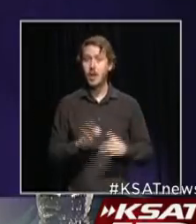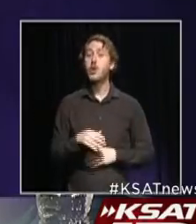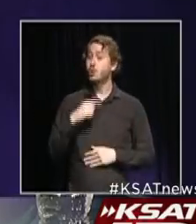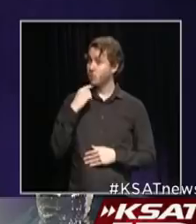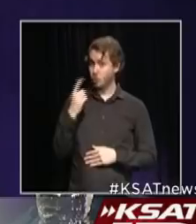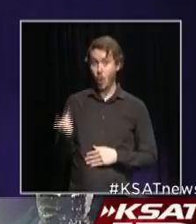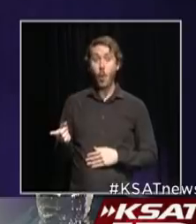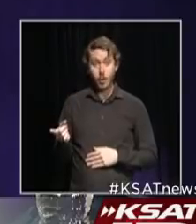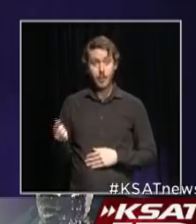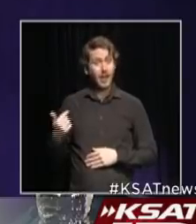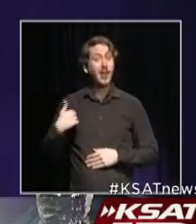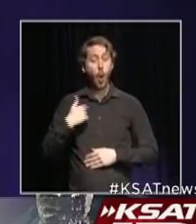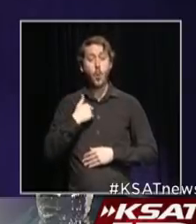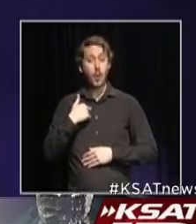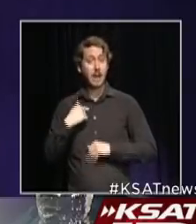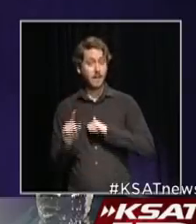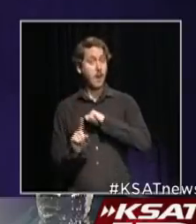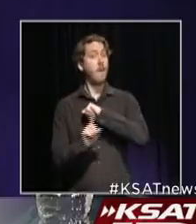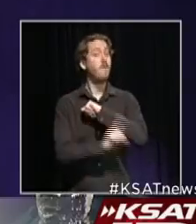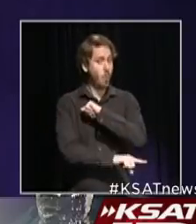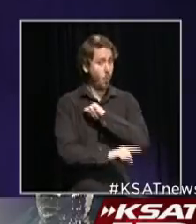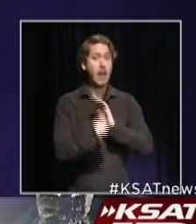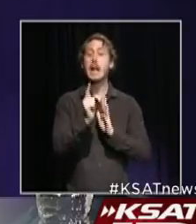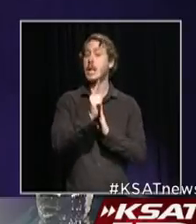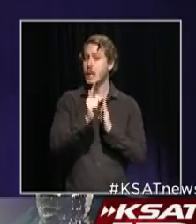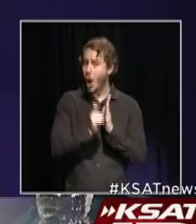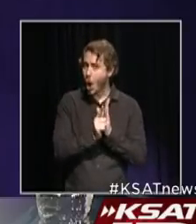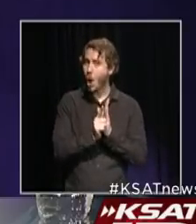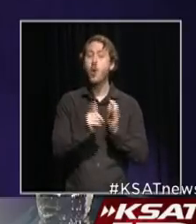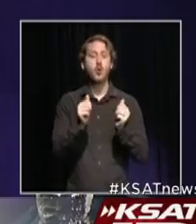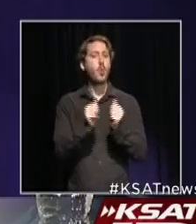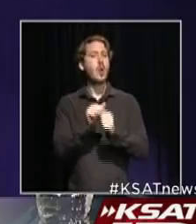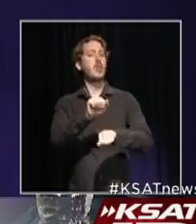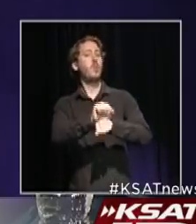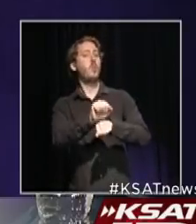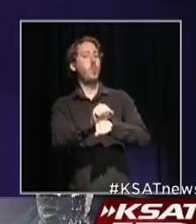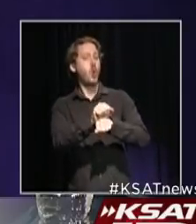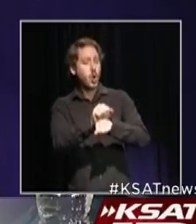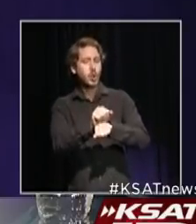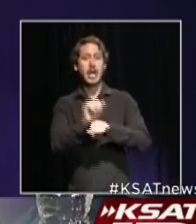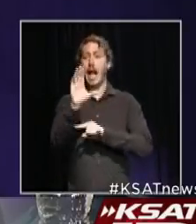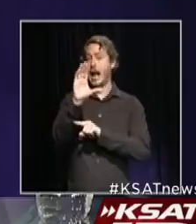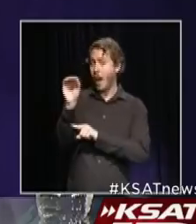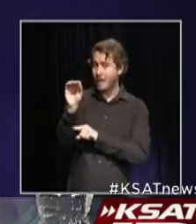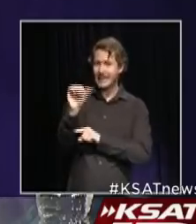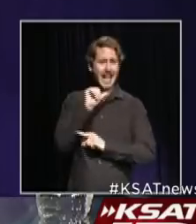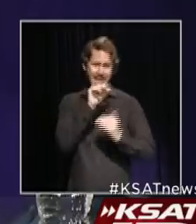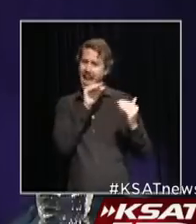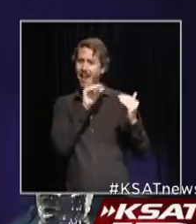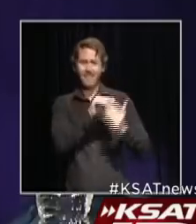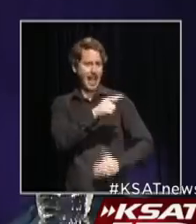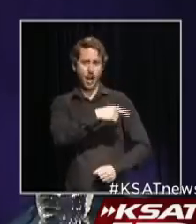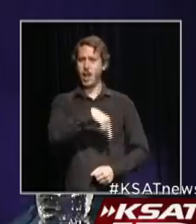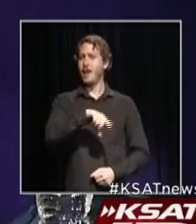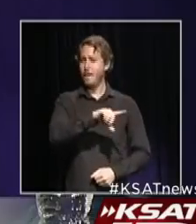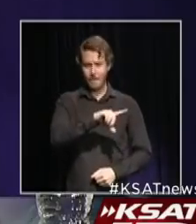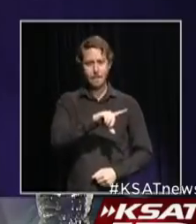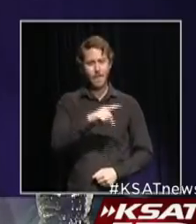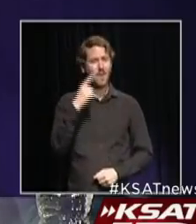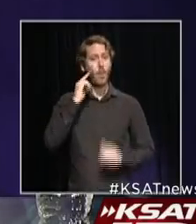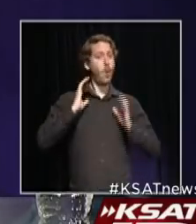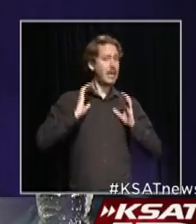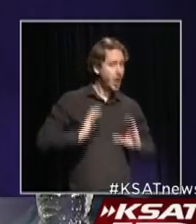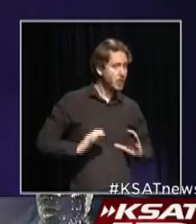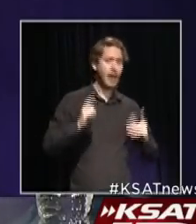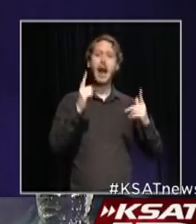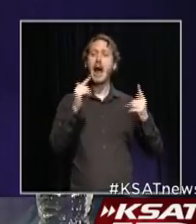we're, enforcing the law with respect to employers, and it wasn't fair to them if customers and